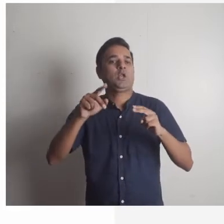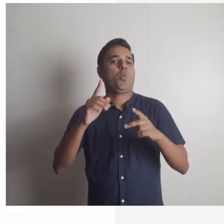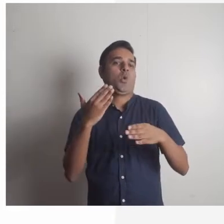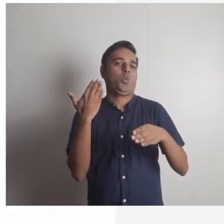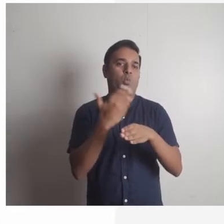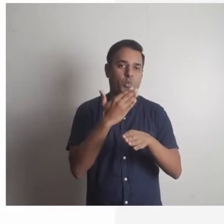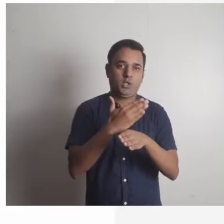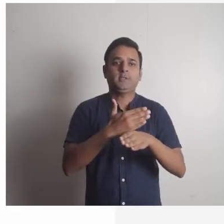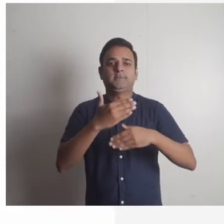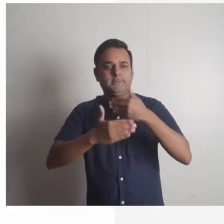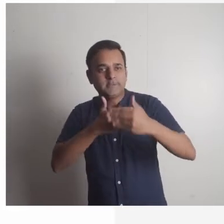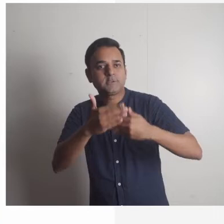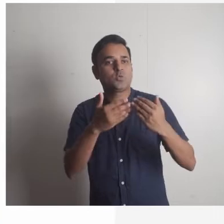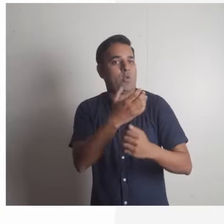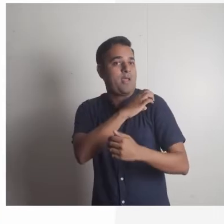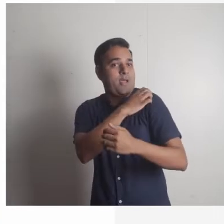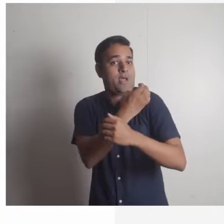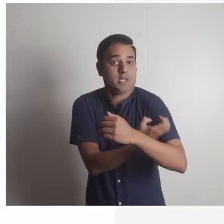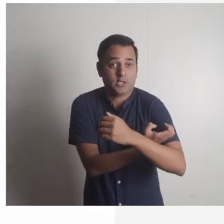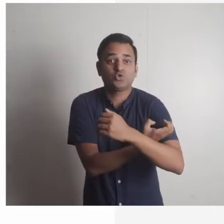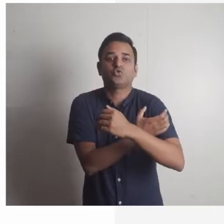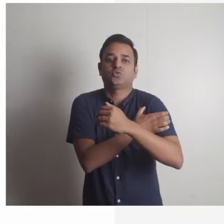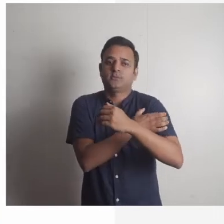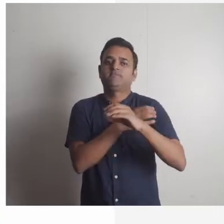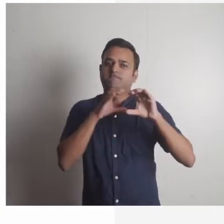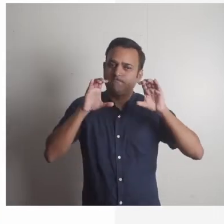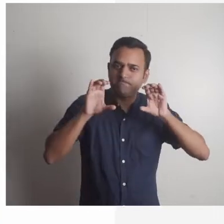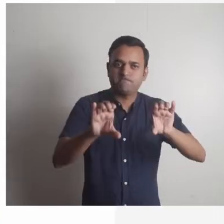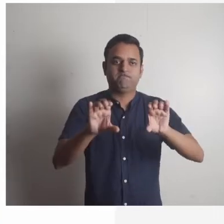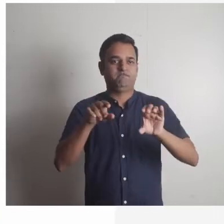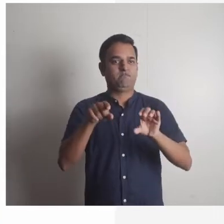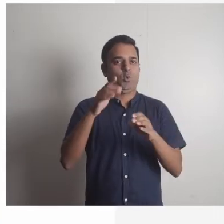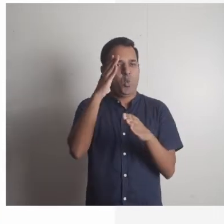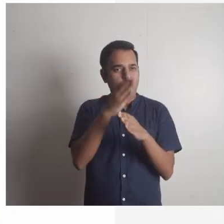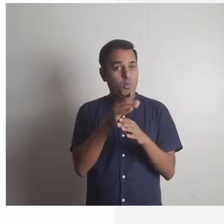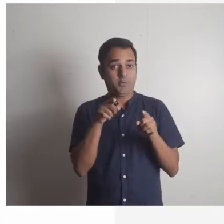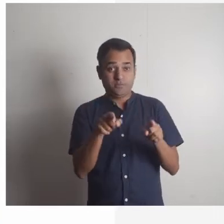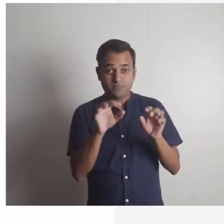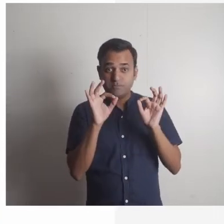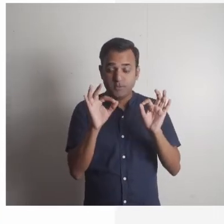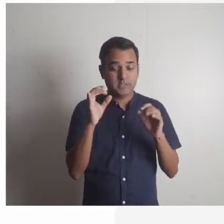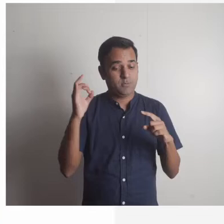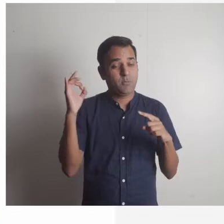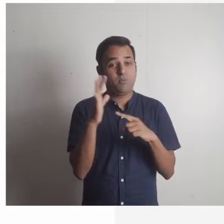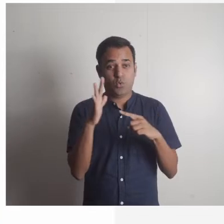hope I've got the slide because it's a really important slide. I might have taken it out. Oops. Okay, I think it comes